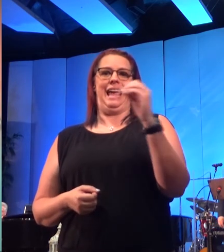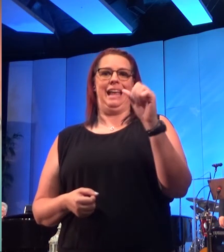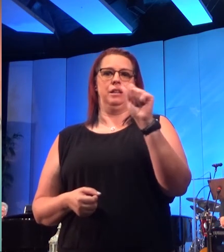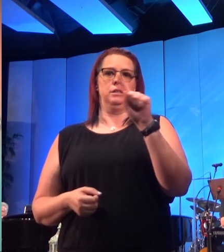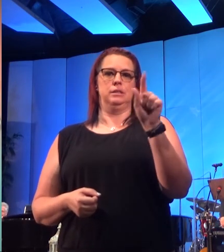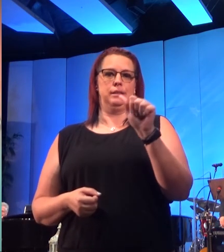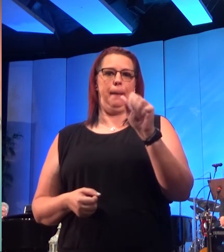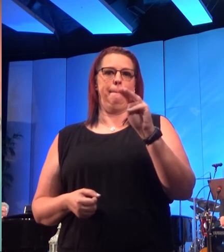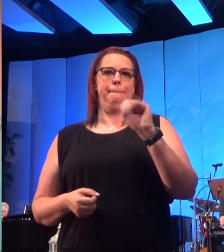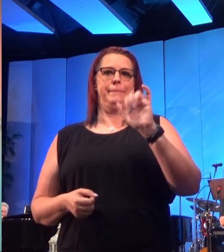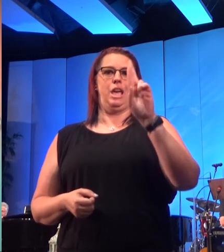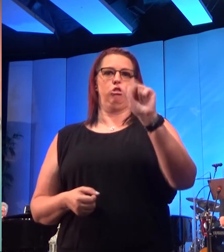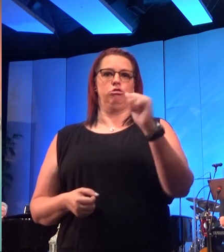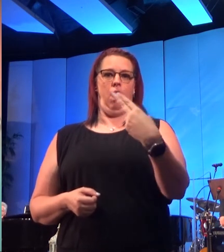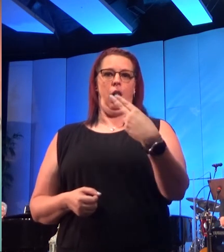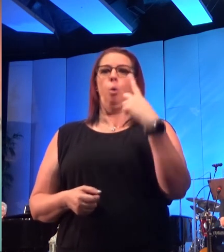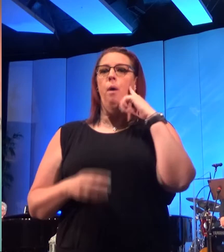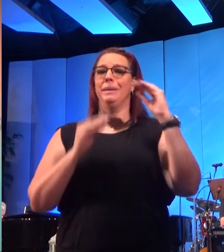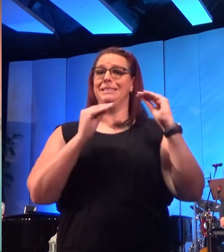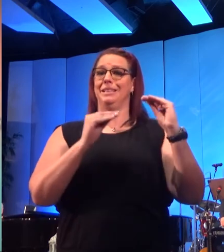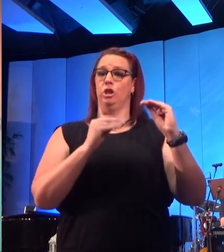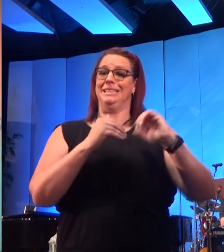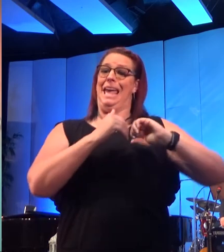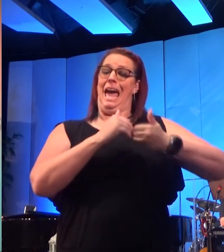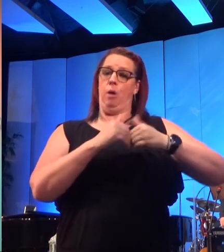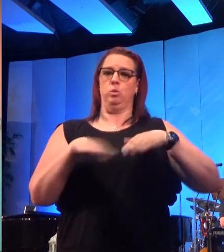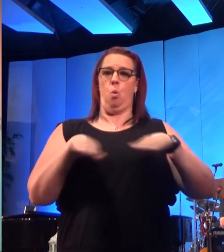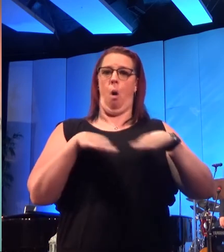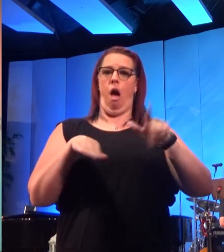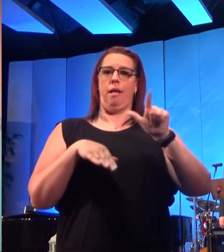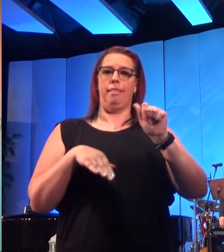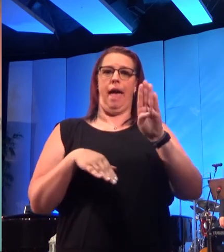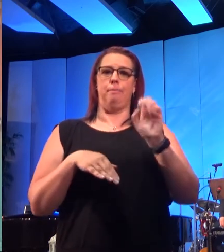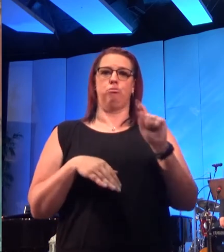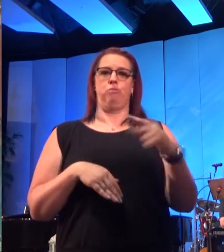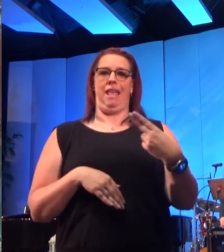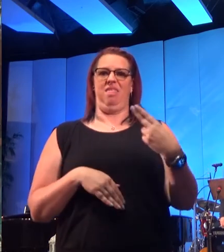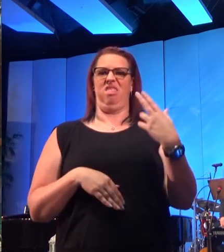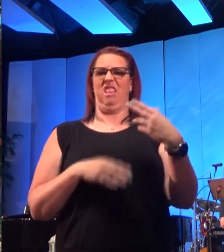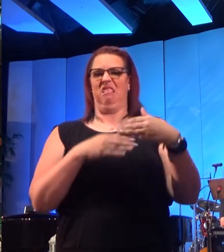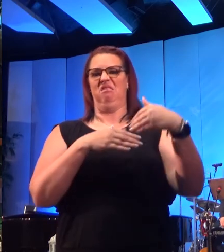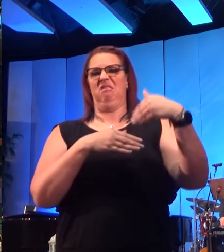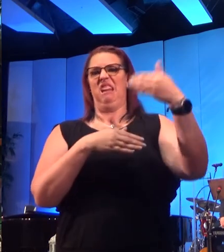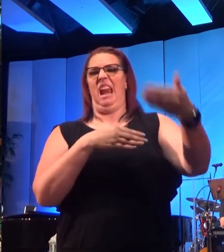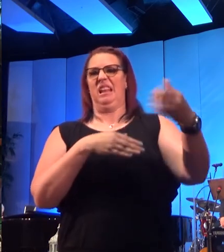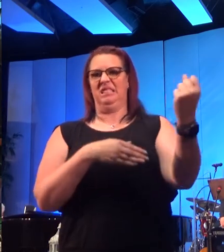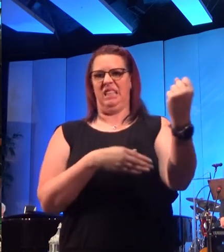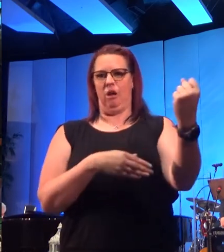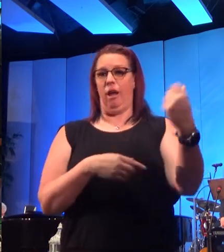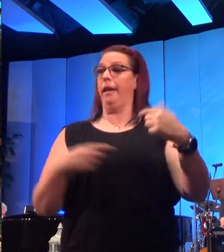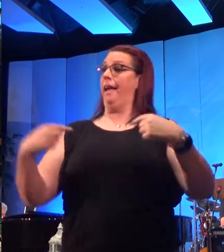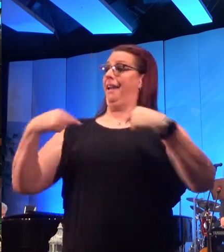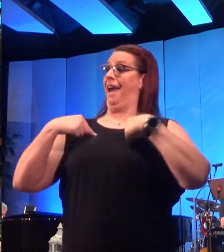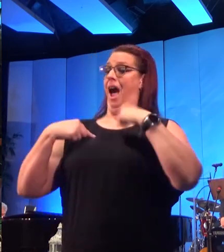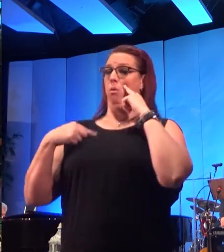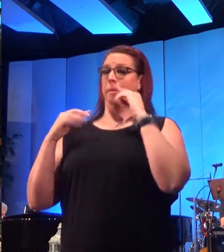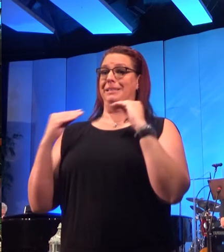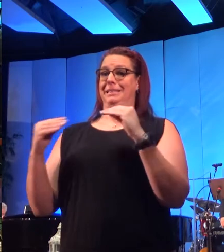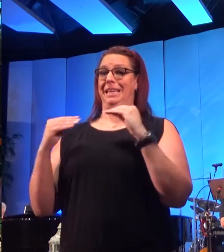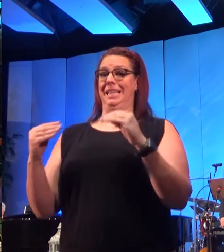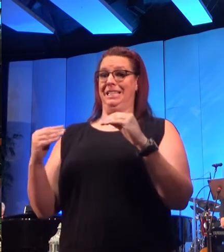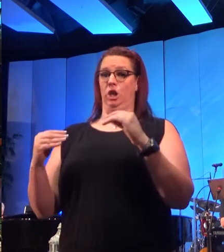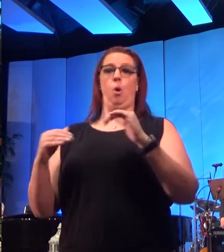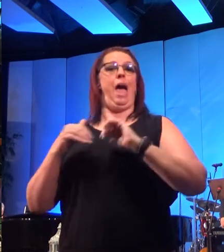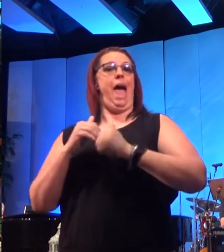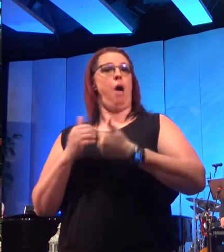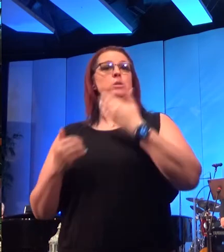walk our new outdoor labyrinth next Saturday. And I'm going to be doing a very light-hearted workshop on how to be a better listener.